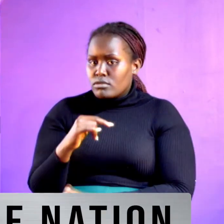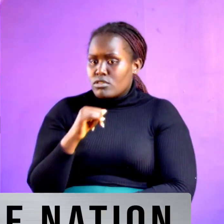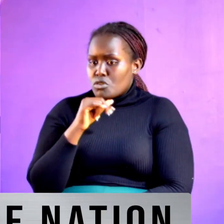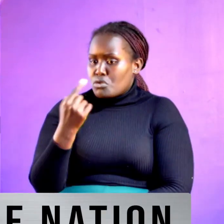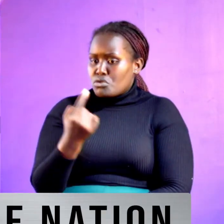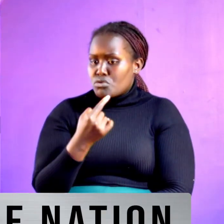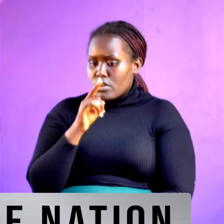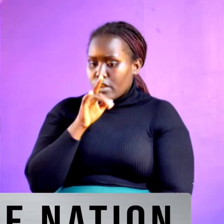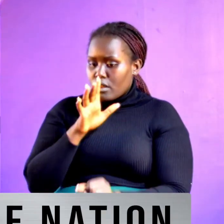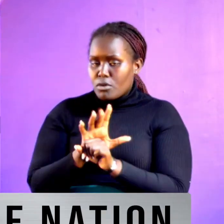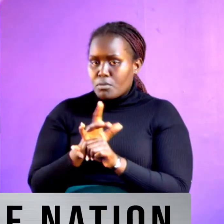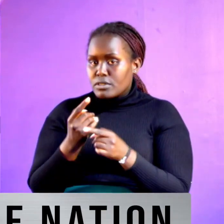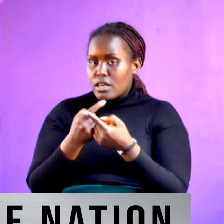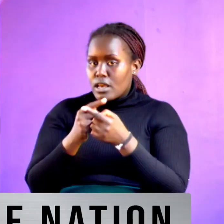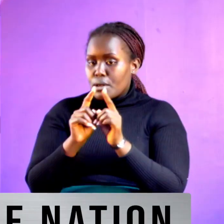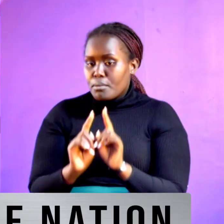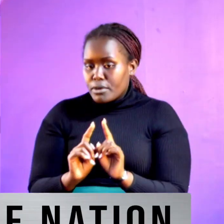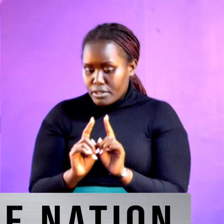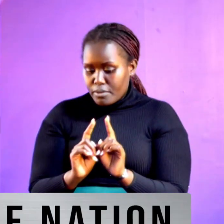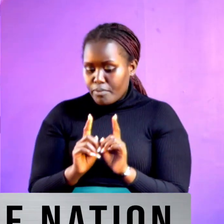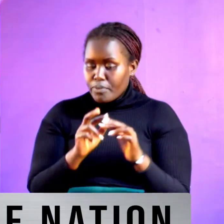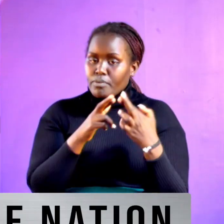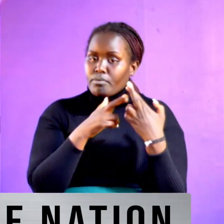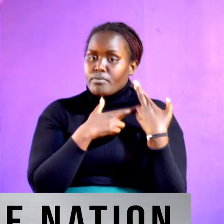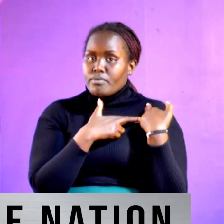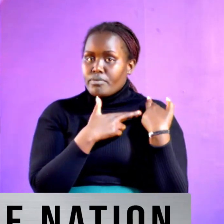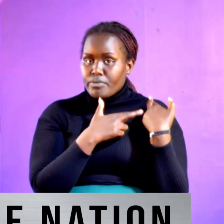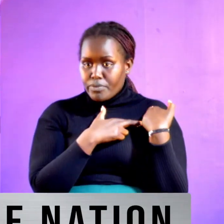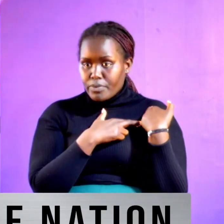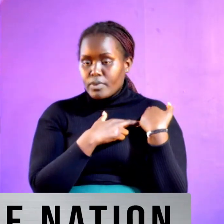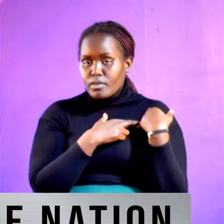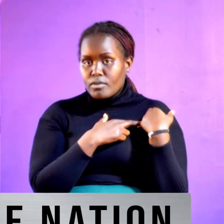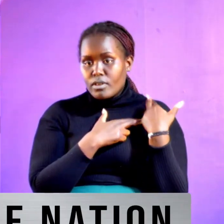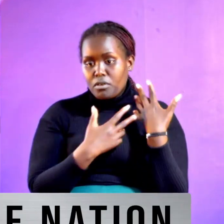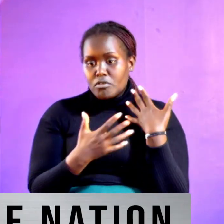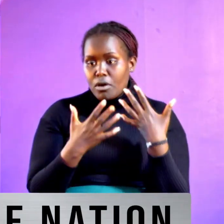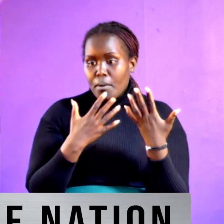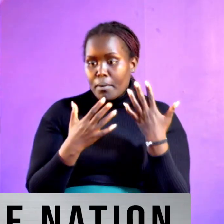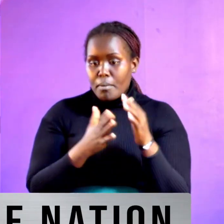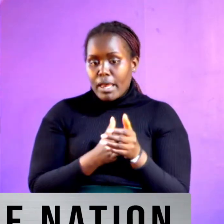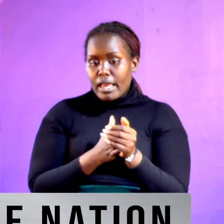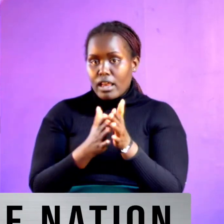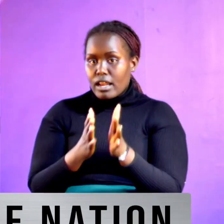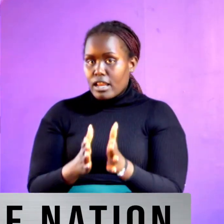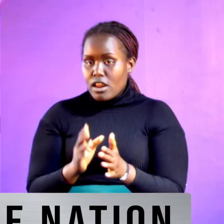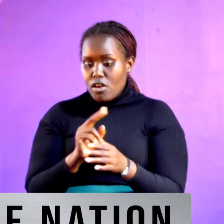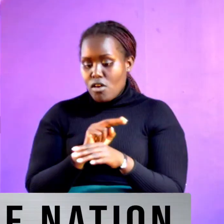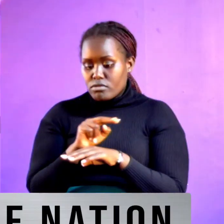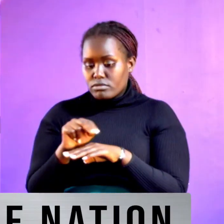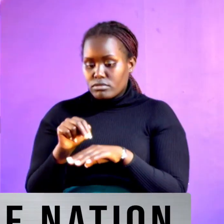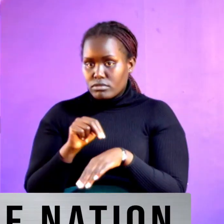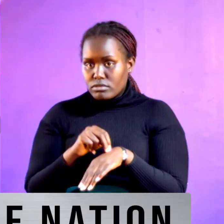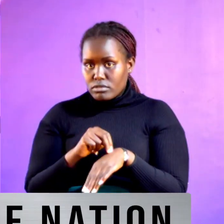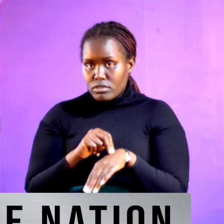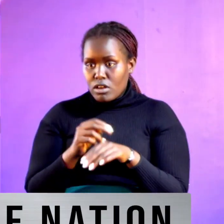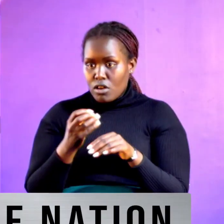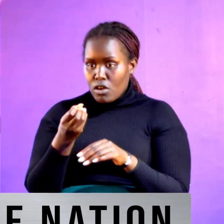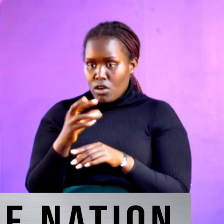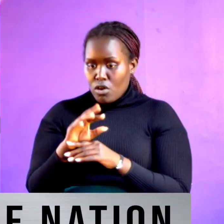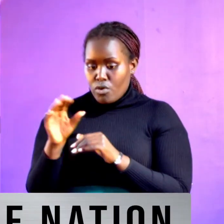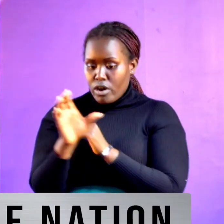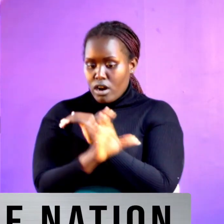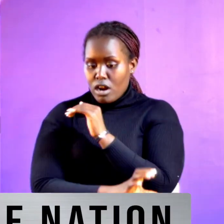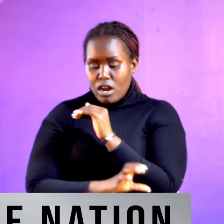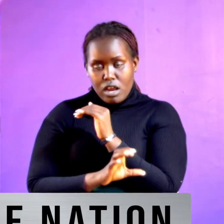Yes. The core responsibility of probably a leader of a nation, yes, or a country, just to